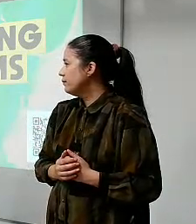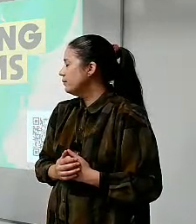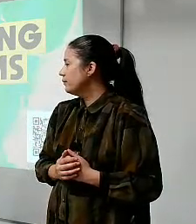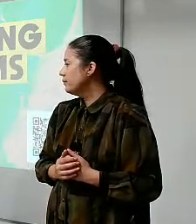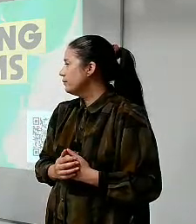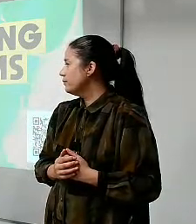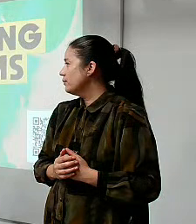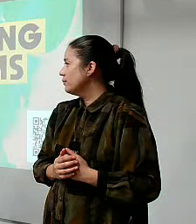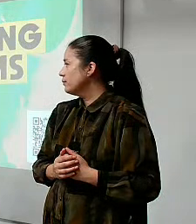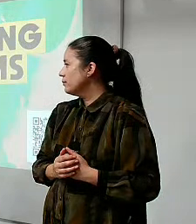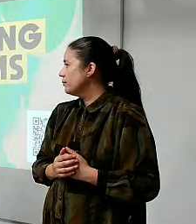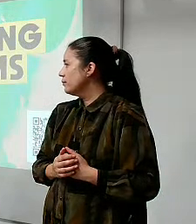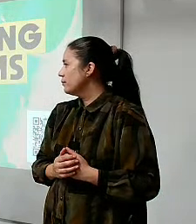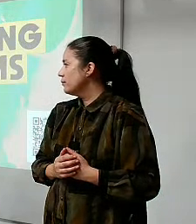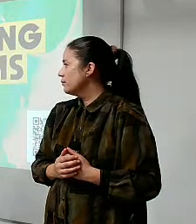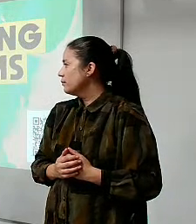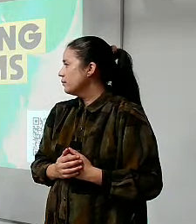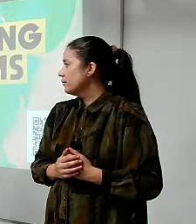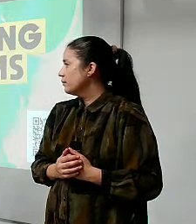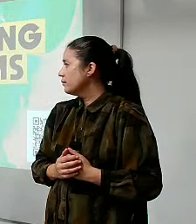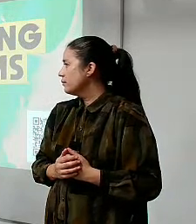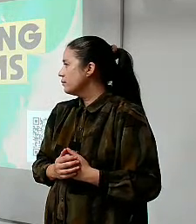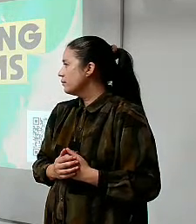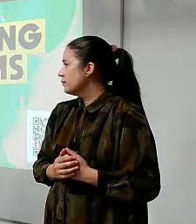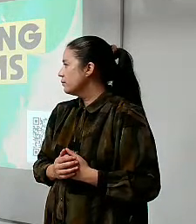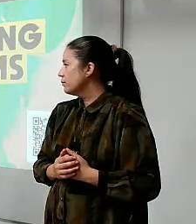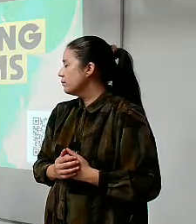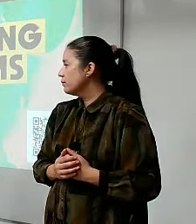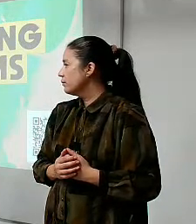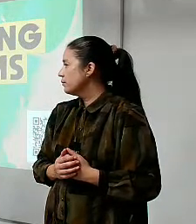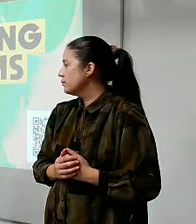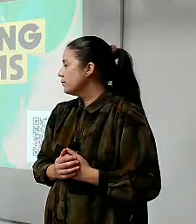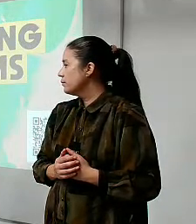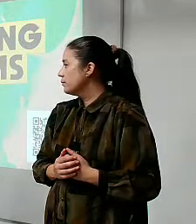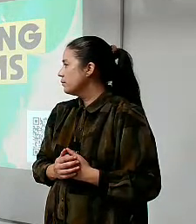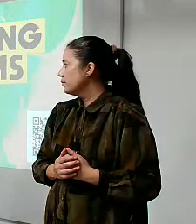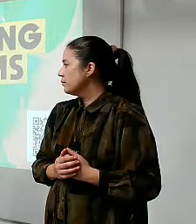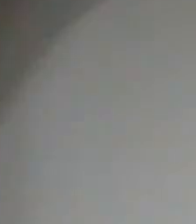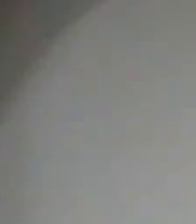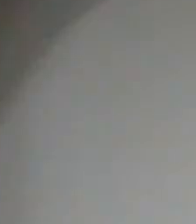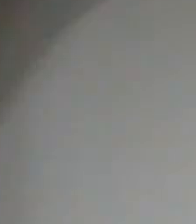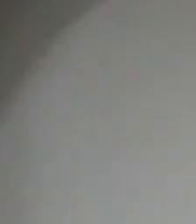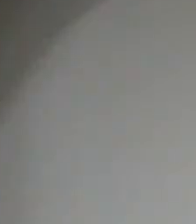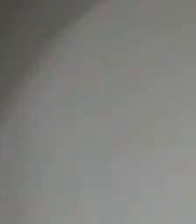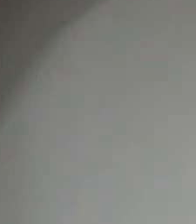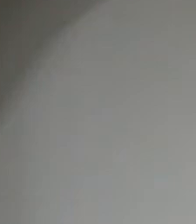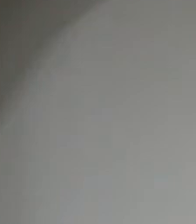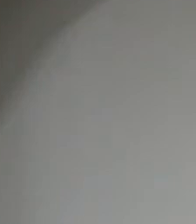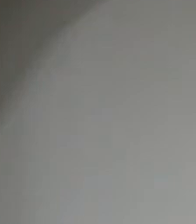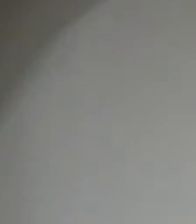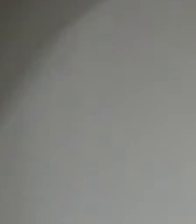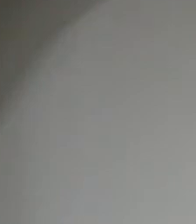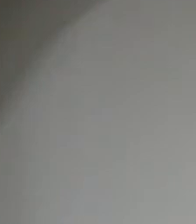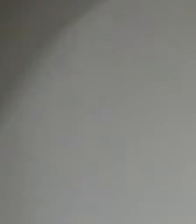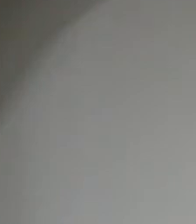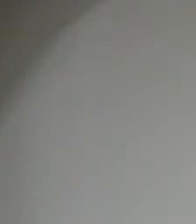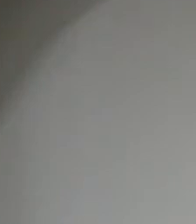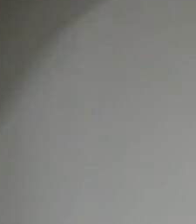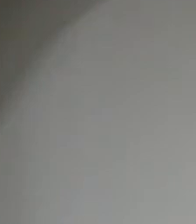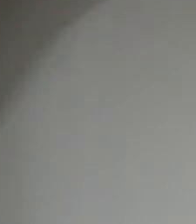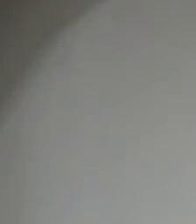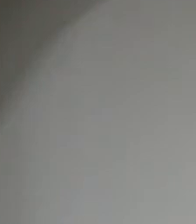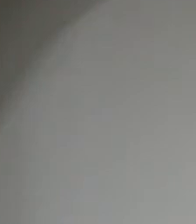the first reasons that were given for why Black people were kind of dying in childbirth were like very,